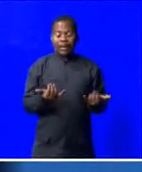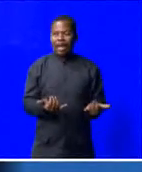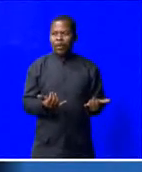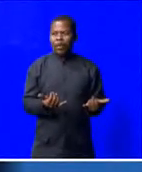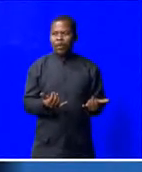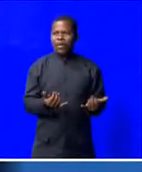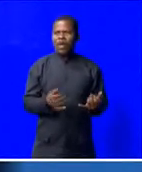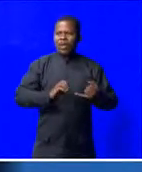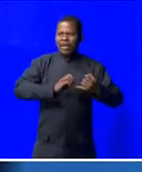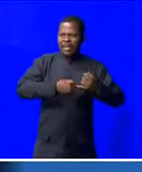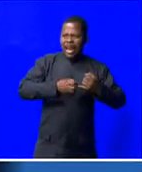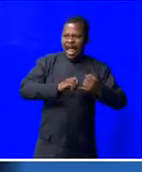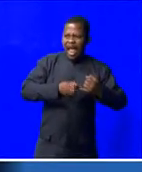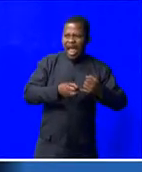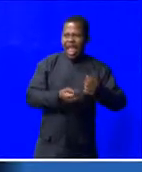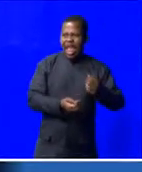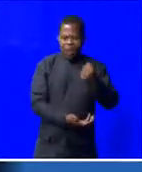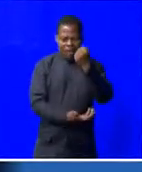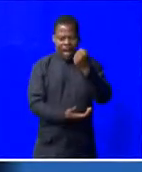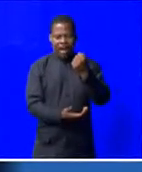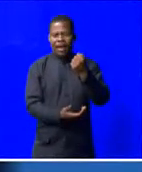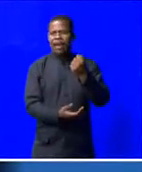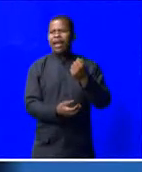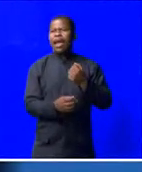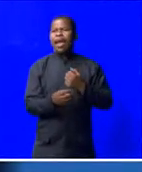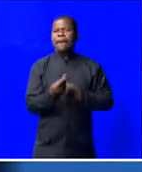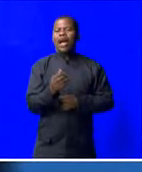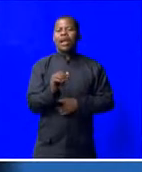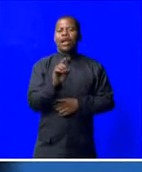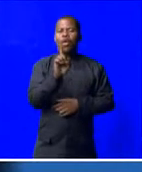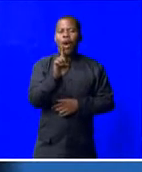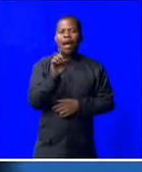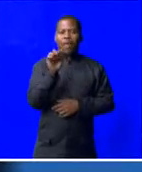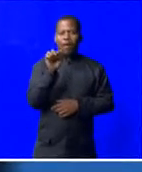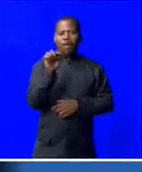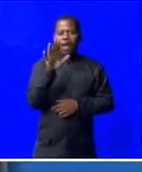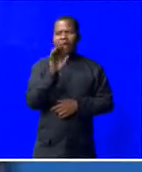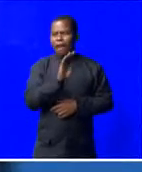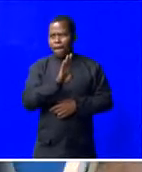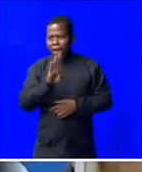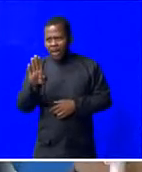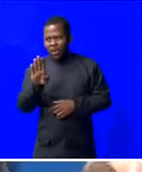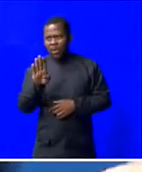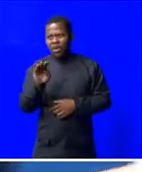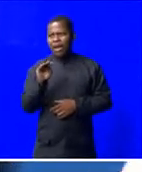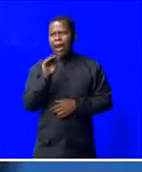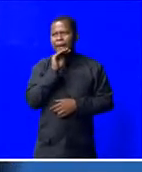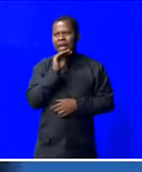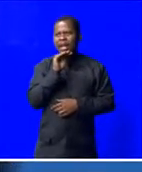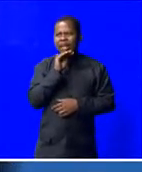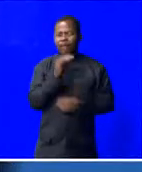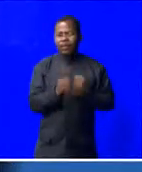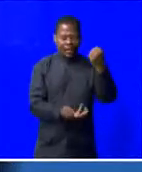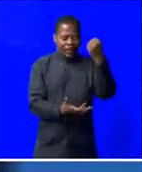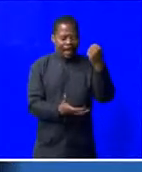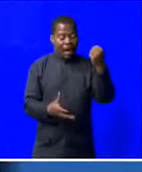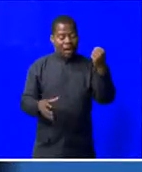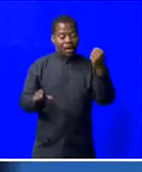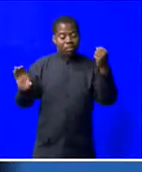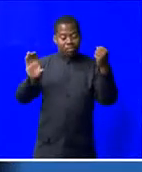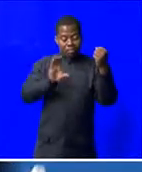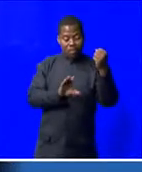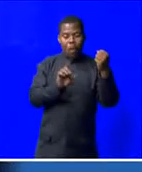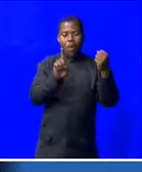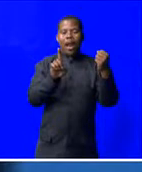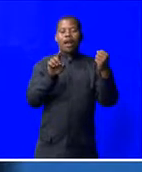stabilization fund, lo mnyanga lo sesimthathile 1.5 billion emalangeni. Sesimfakile lo kule stabilization fund. Ukhanze